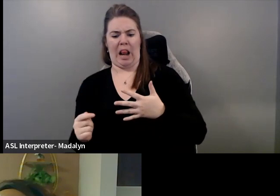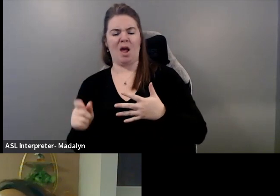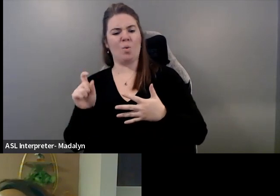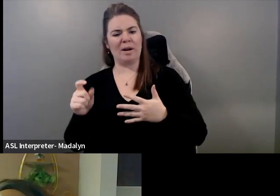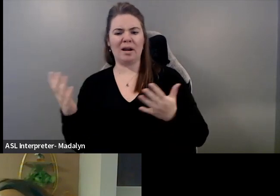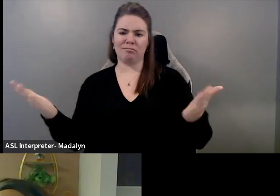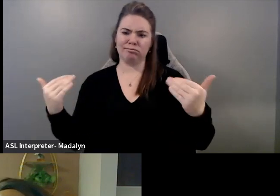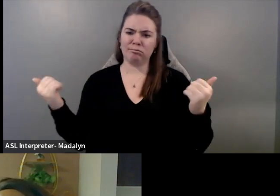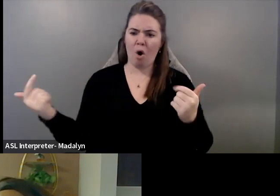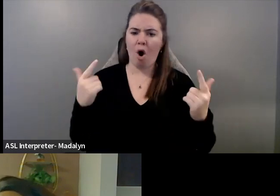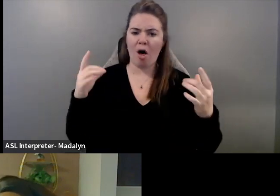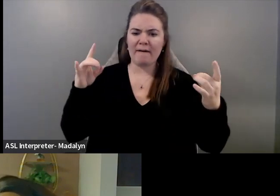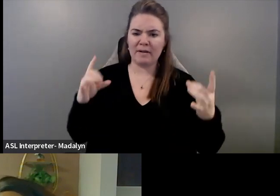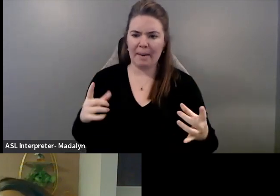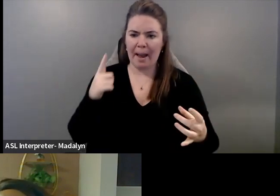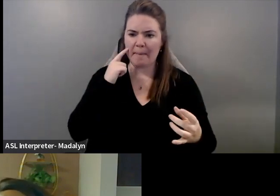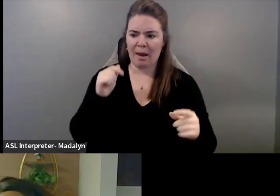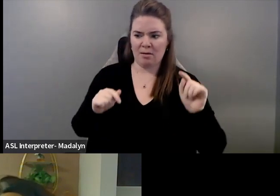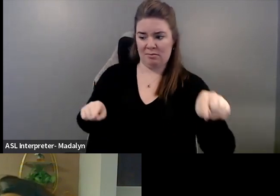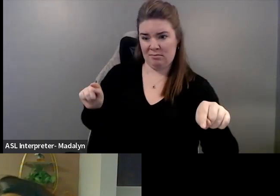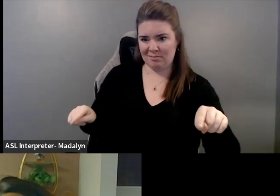parts, because both of them are going to have different needs.